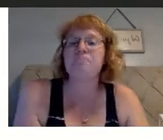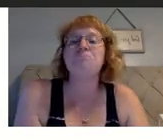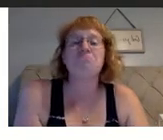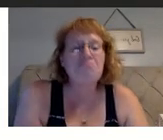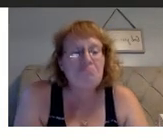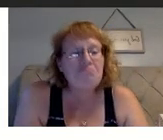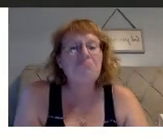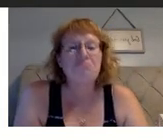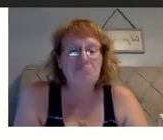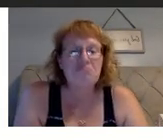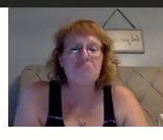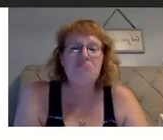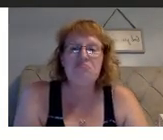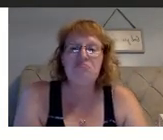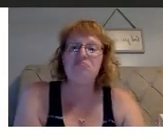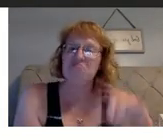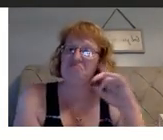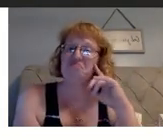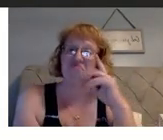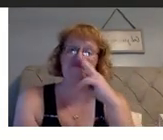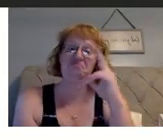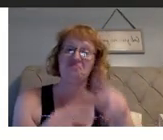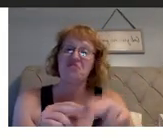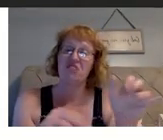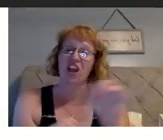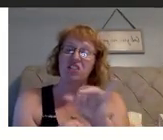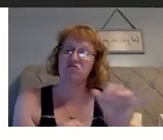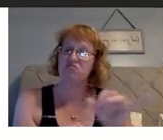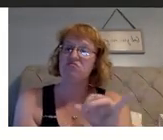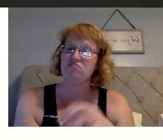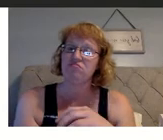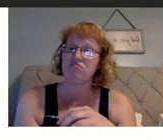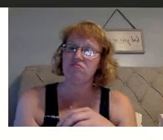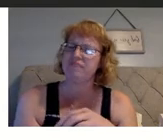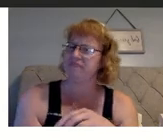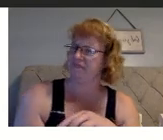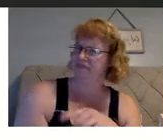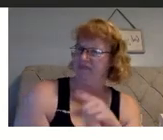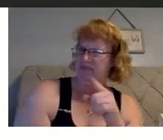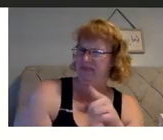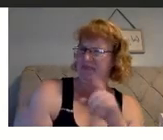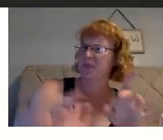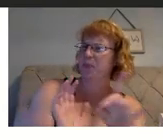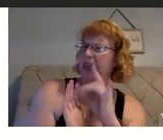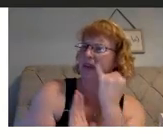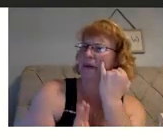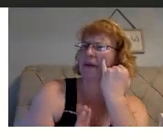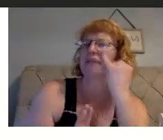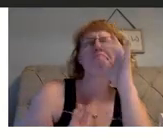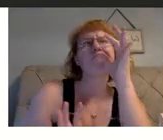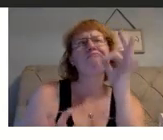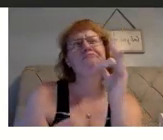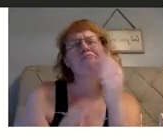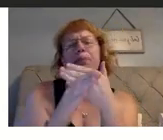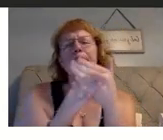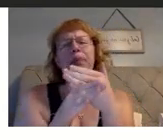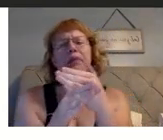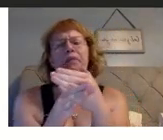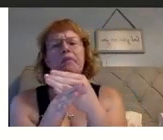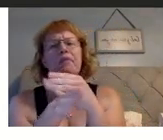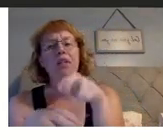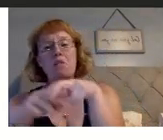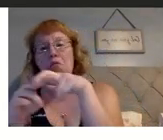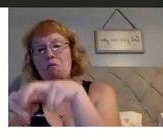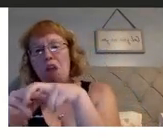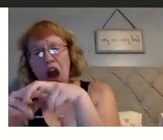Ooh, that sounds like pretty fun too. Would you pick if you had to choose between either